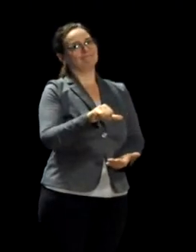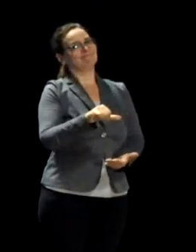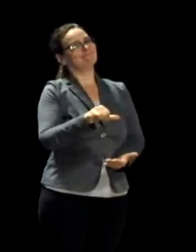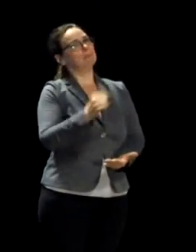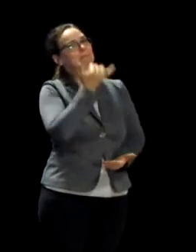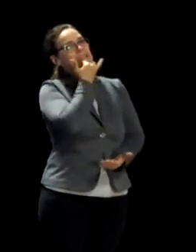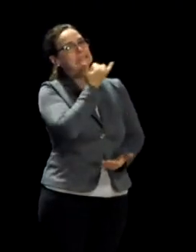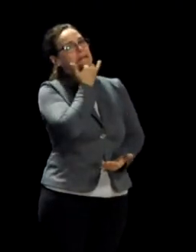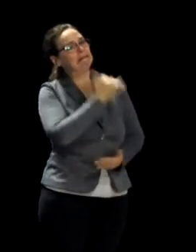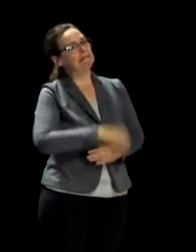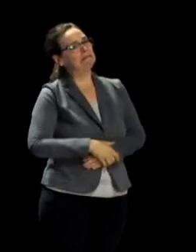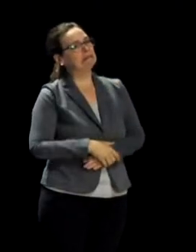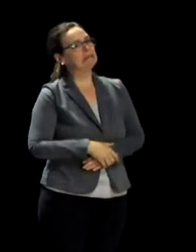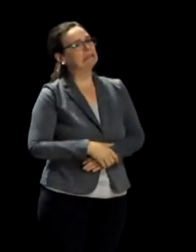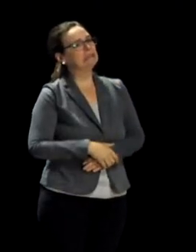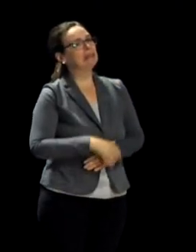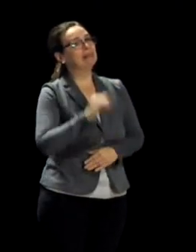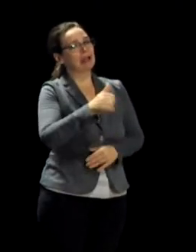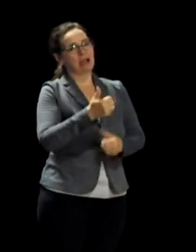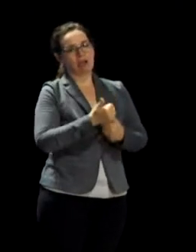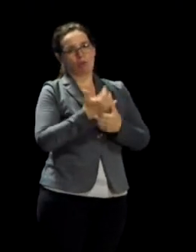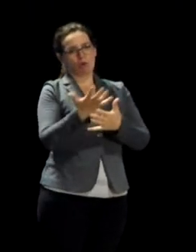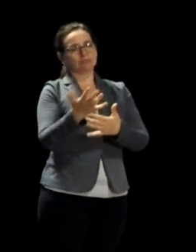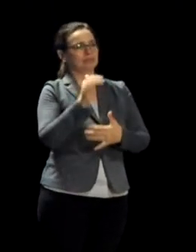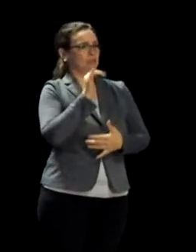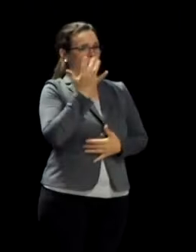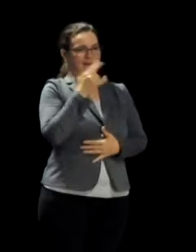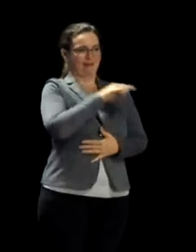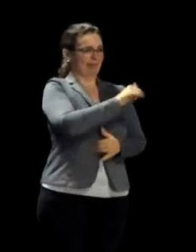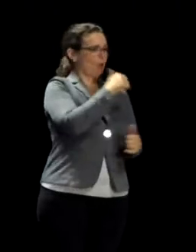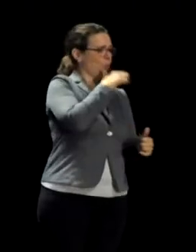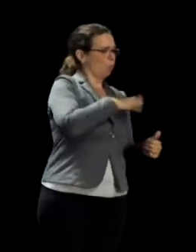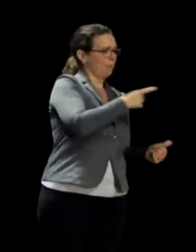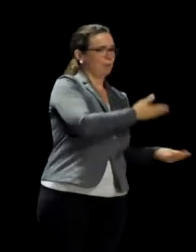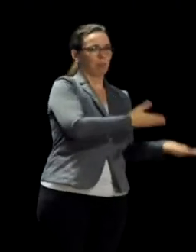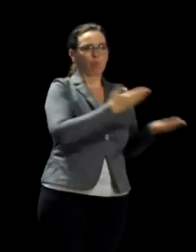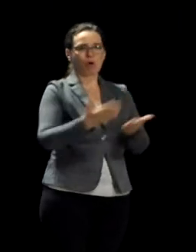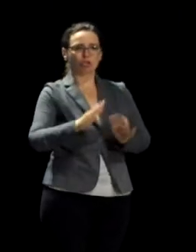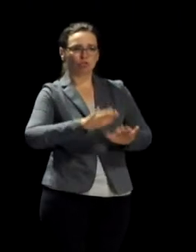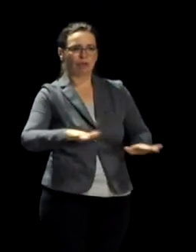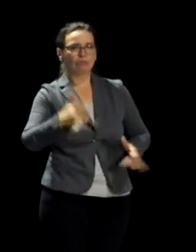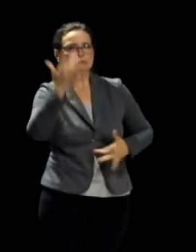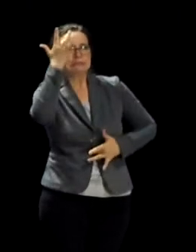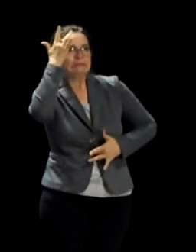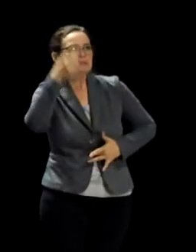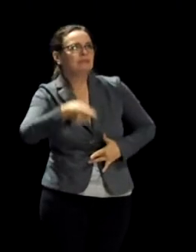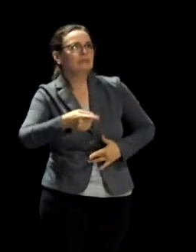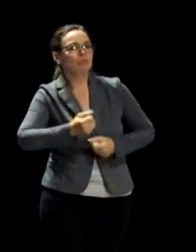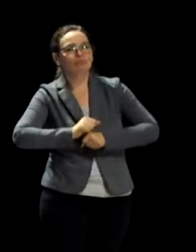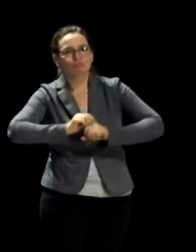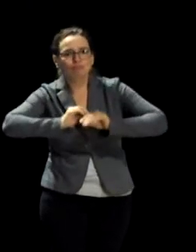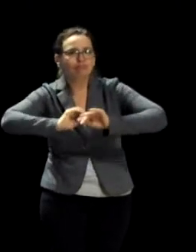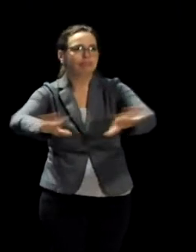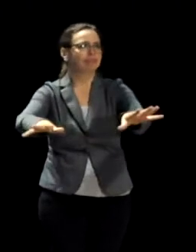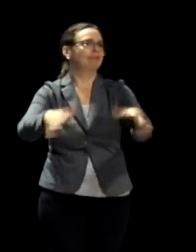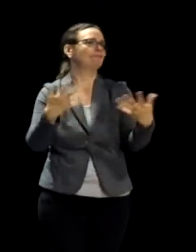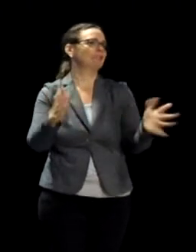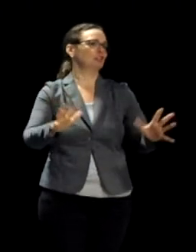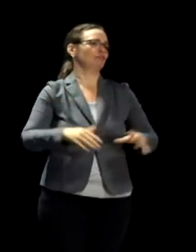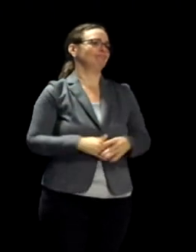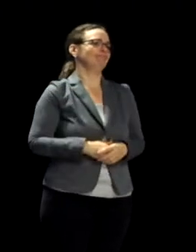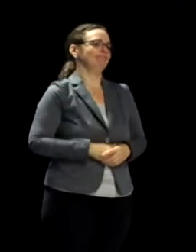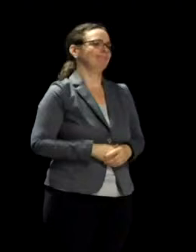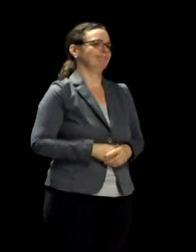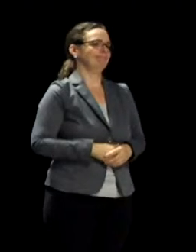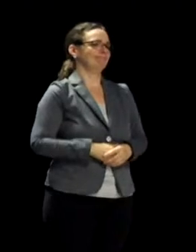sick. So those 17, 18, 19-year-olds are probably looking forward to going to the mall this weekend.